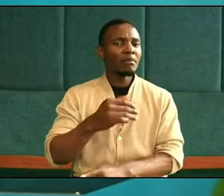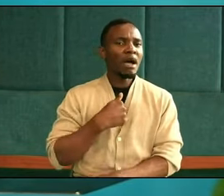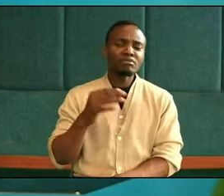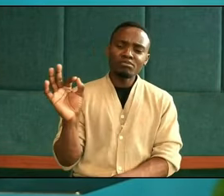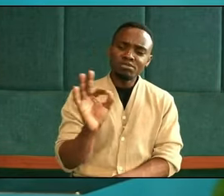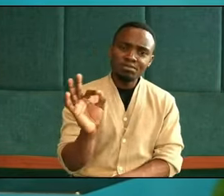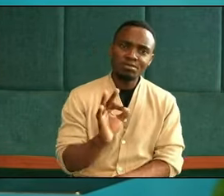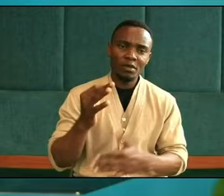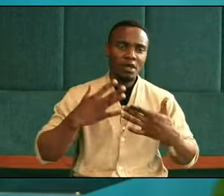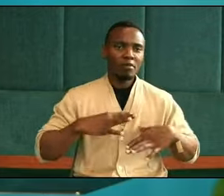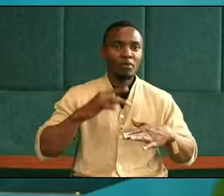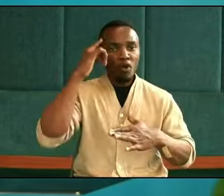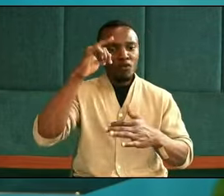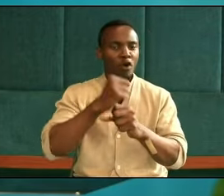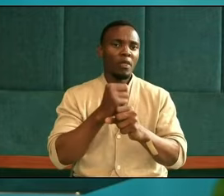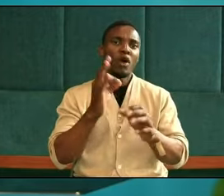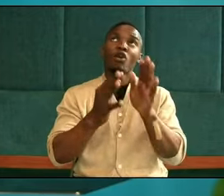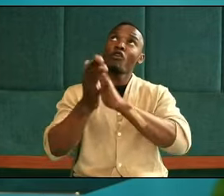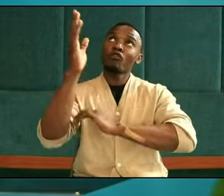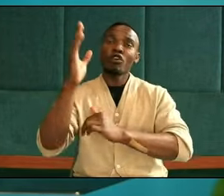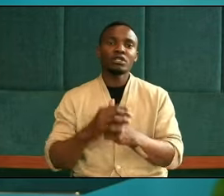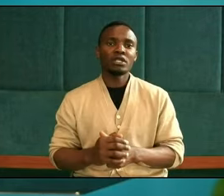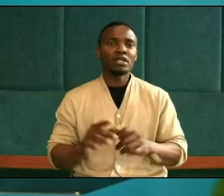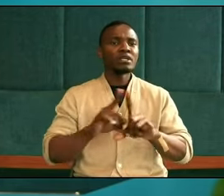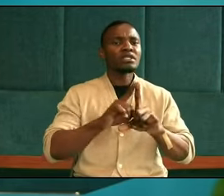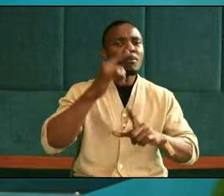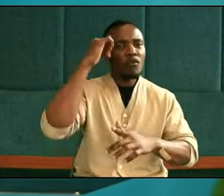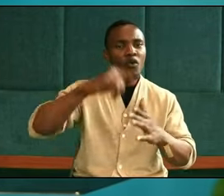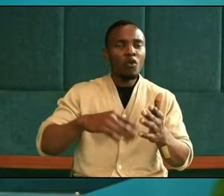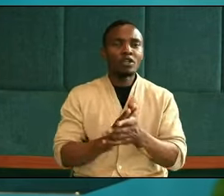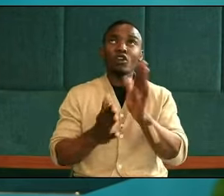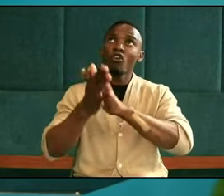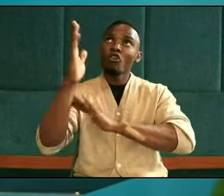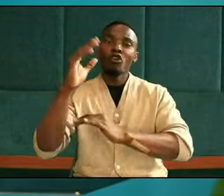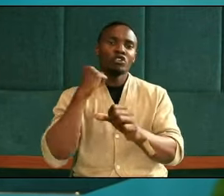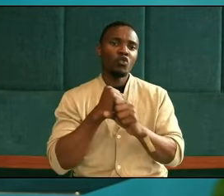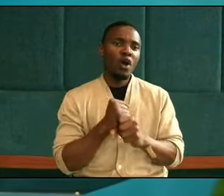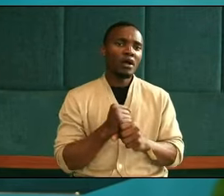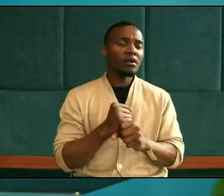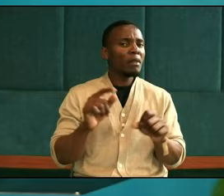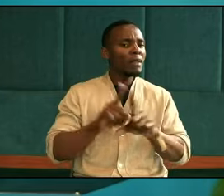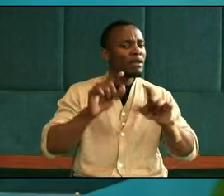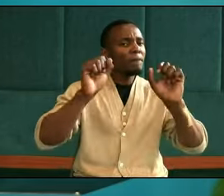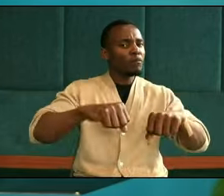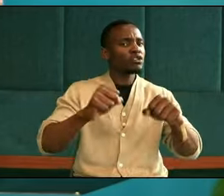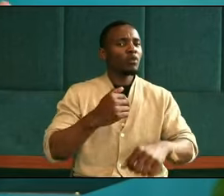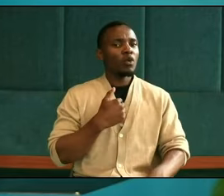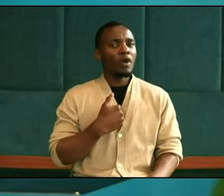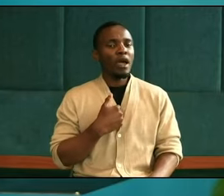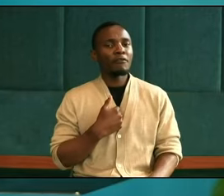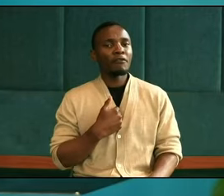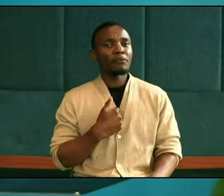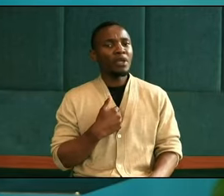outliers here for the work of God, for the word of God, for the sake of God? Could it be possible that there would be